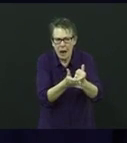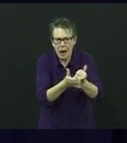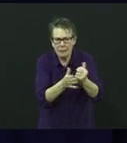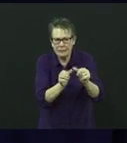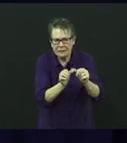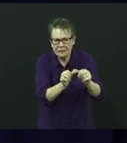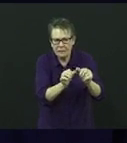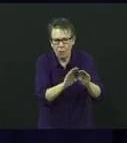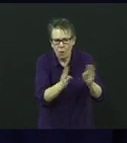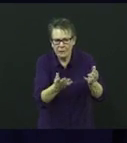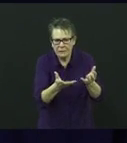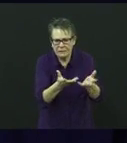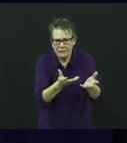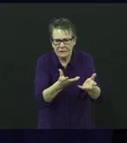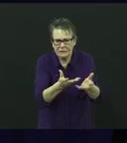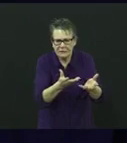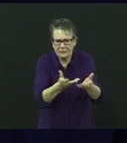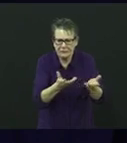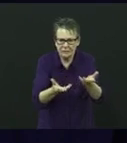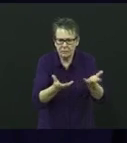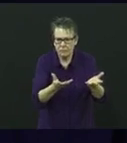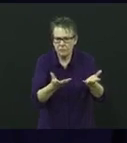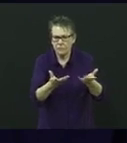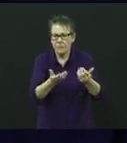on perhaps closure.